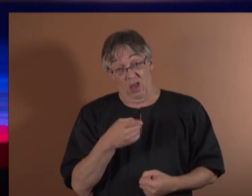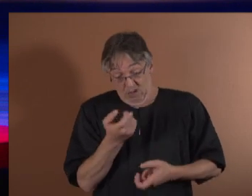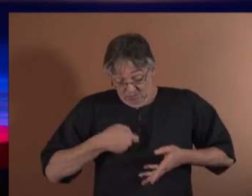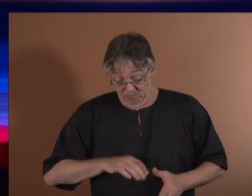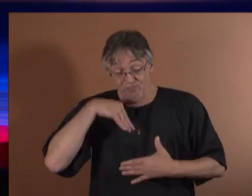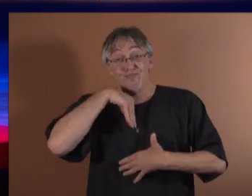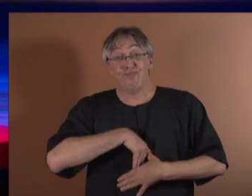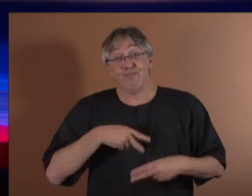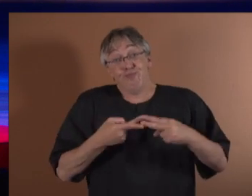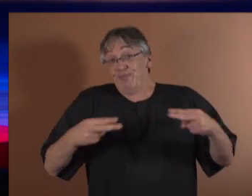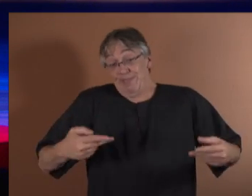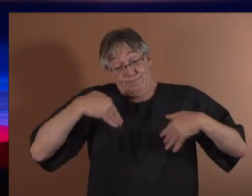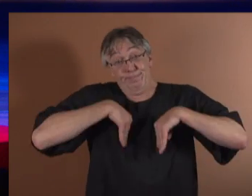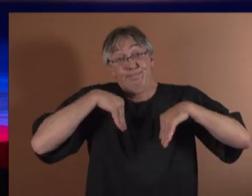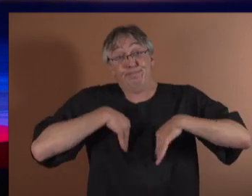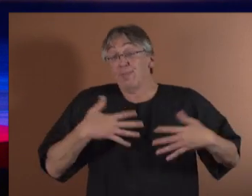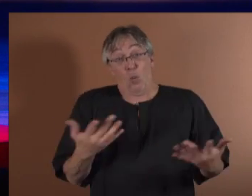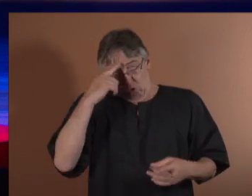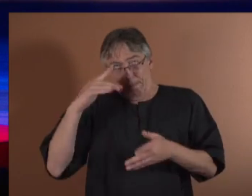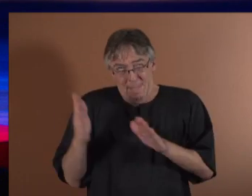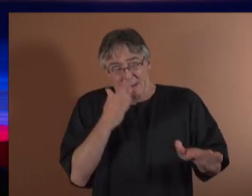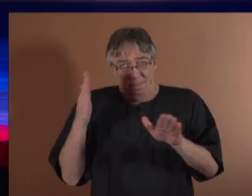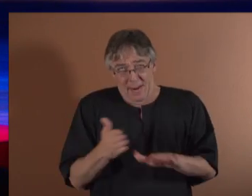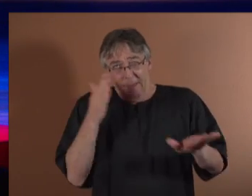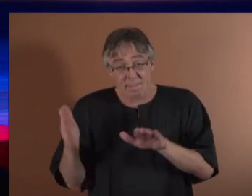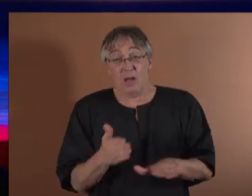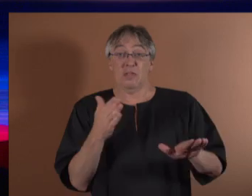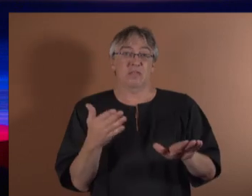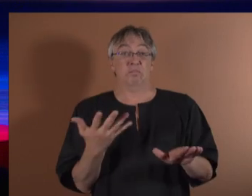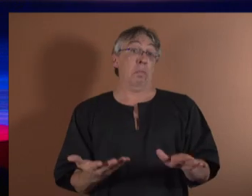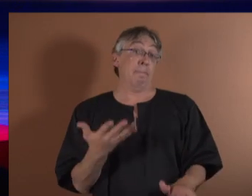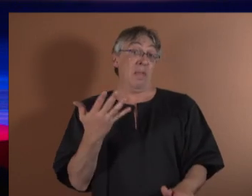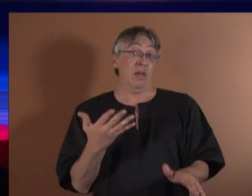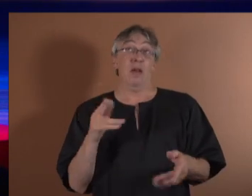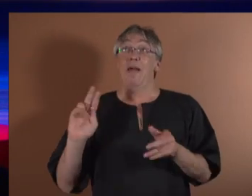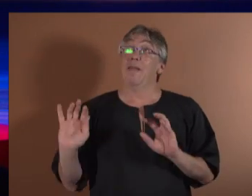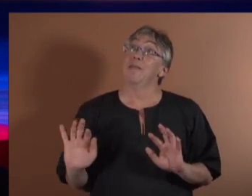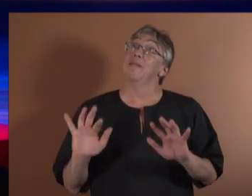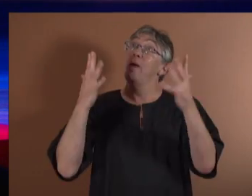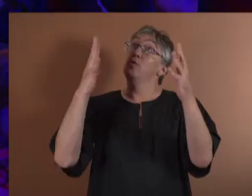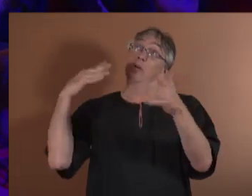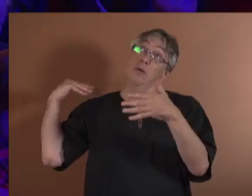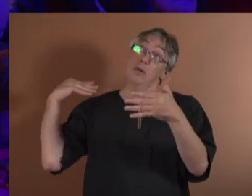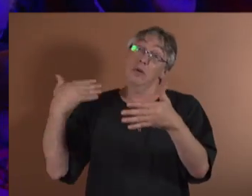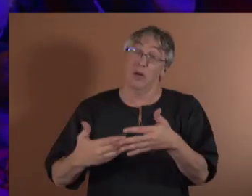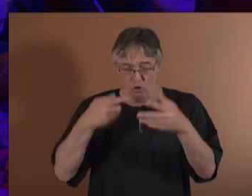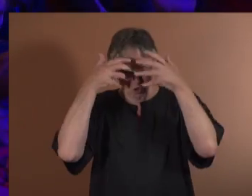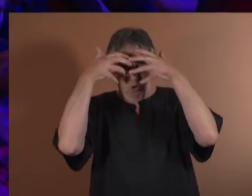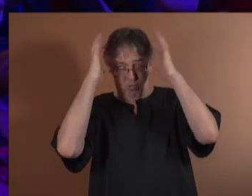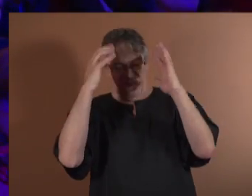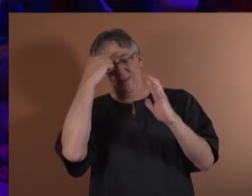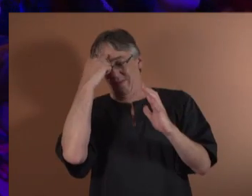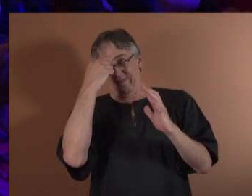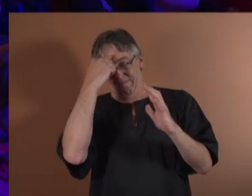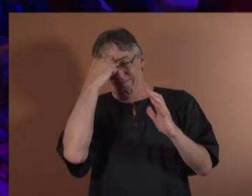planner. It's going on all the time, probably because of evolutionary, over millennia, the brain figured out that that was